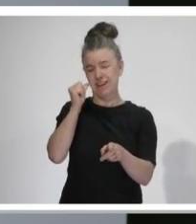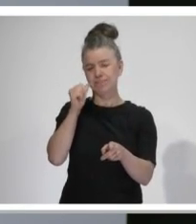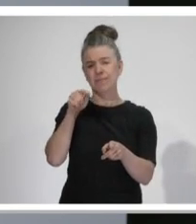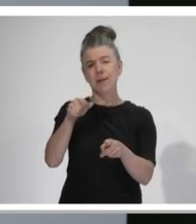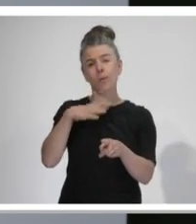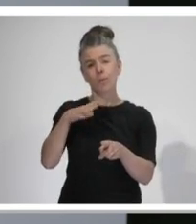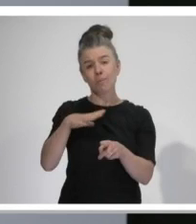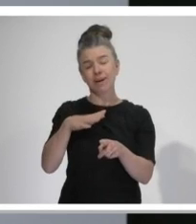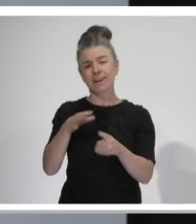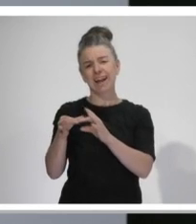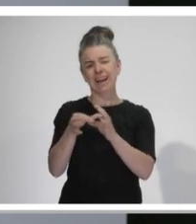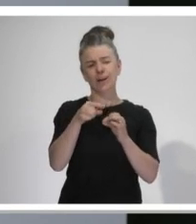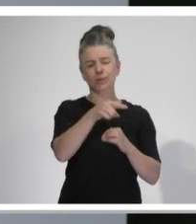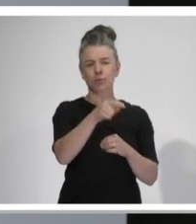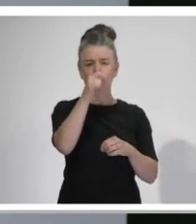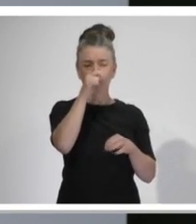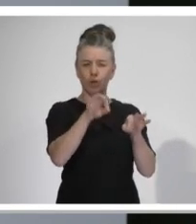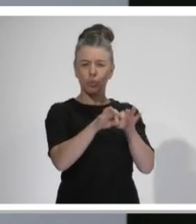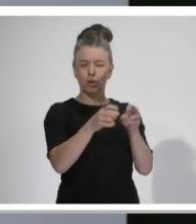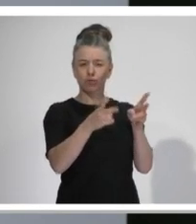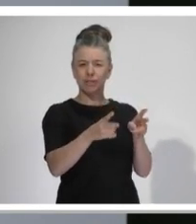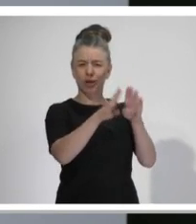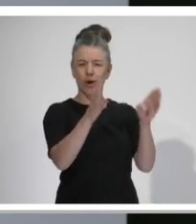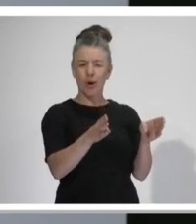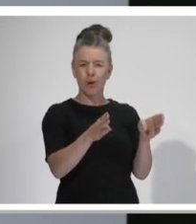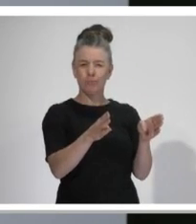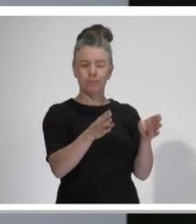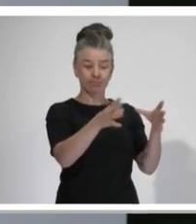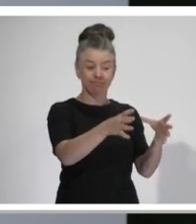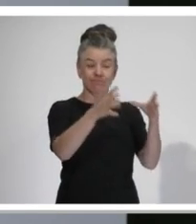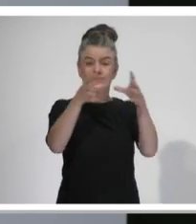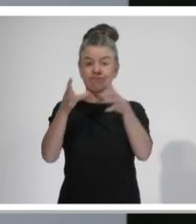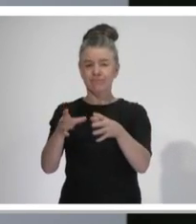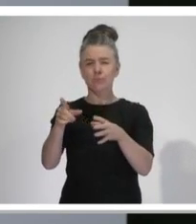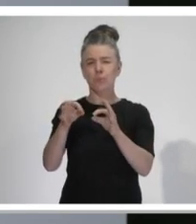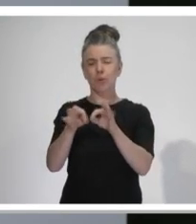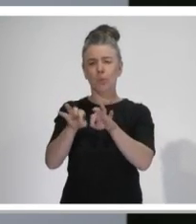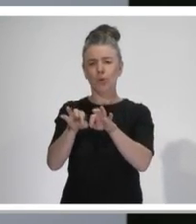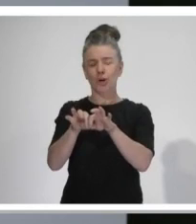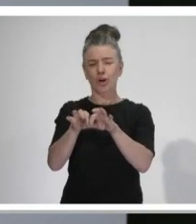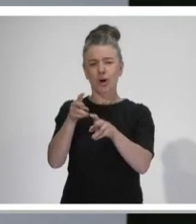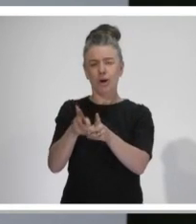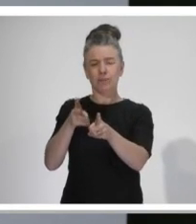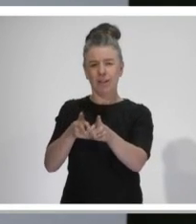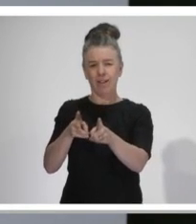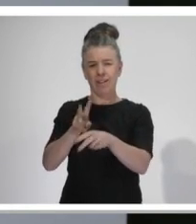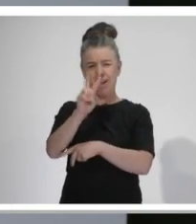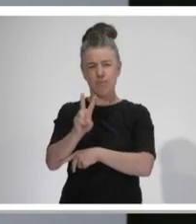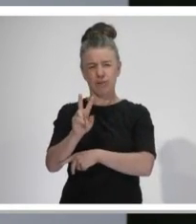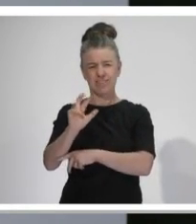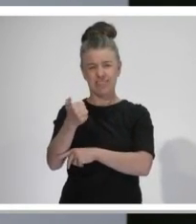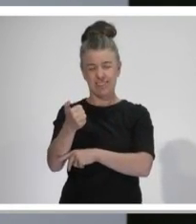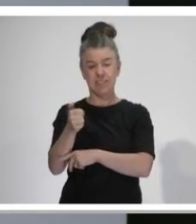of 20 Rosewood residents who were transferred to Burwood on April the 6th. The woman had an underlying health